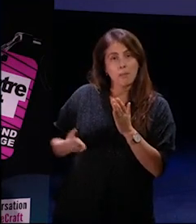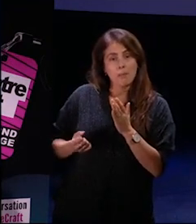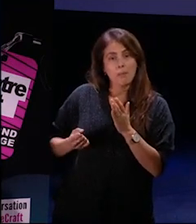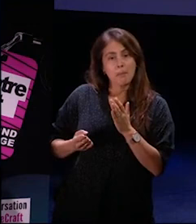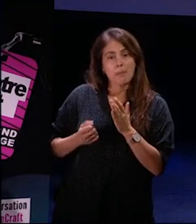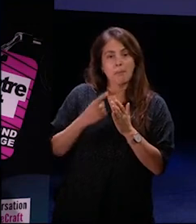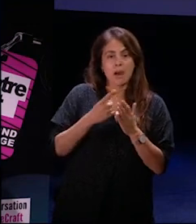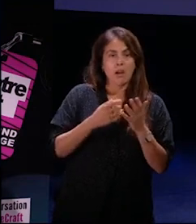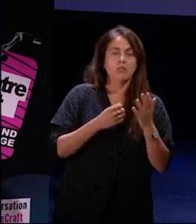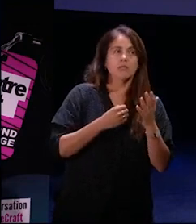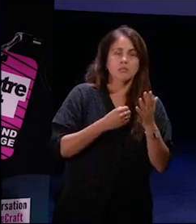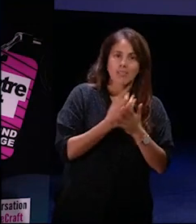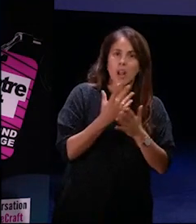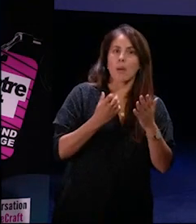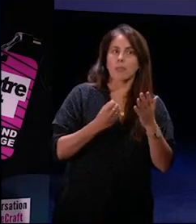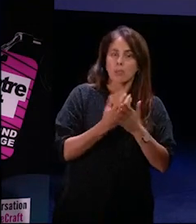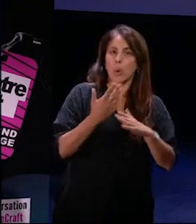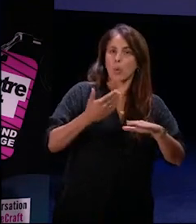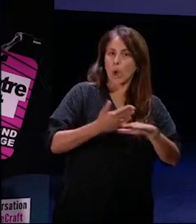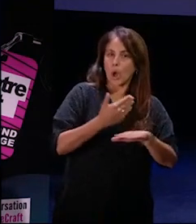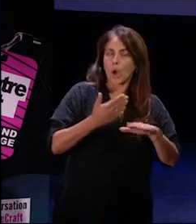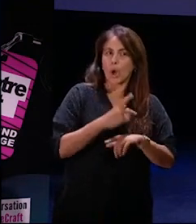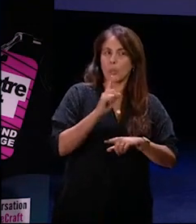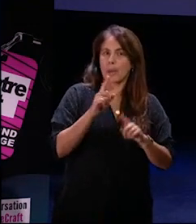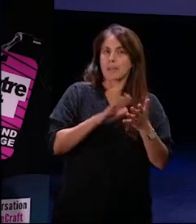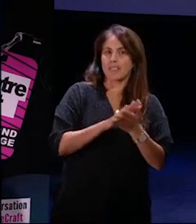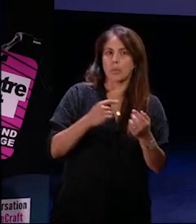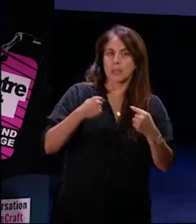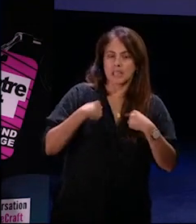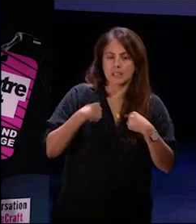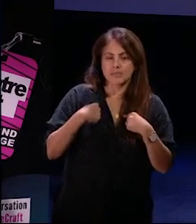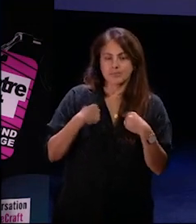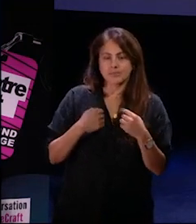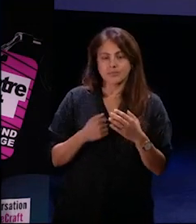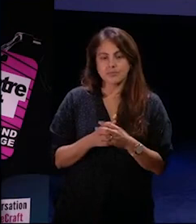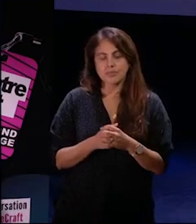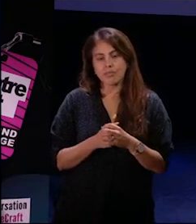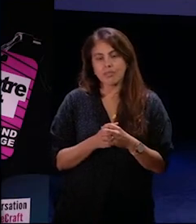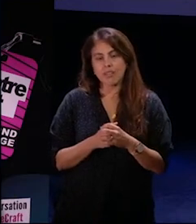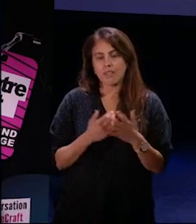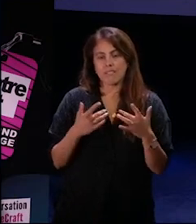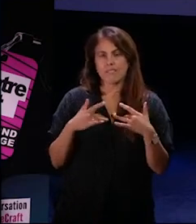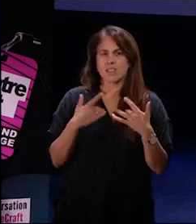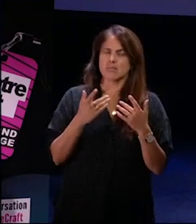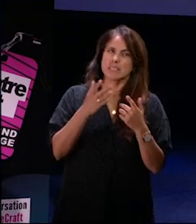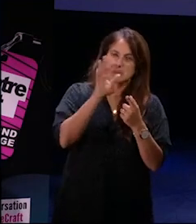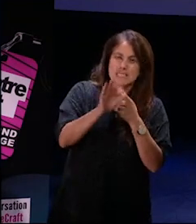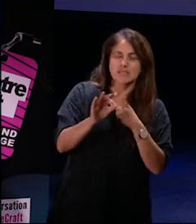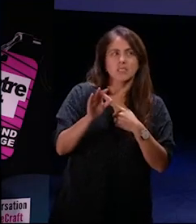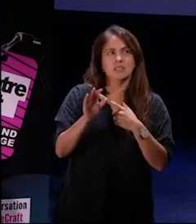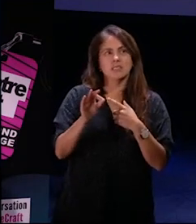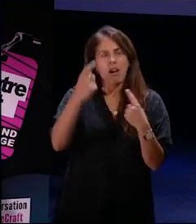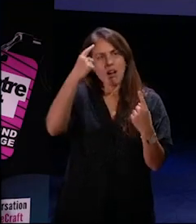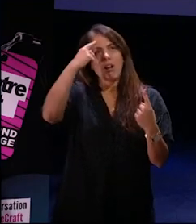lot of work and new work and what that might mean. I think I don't know that there's particularly a time that you realize